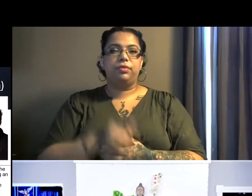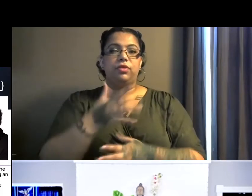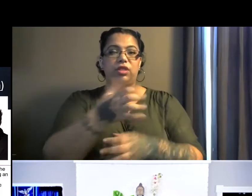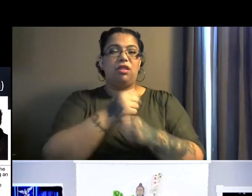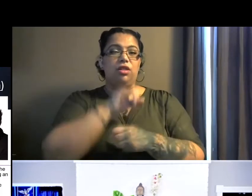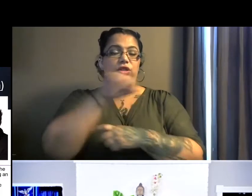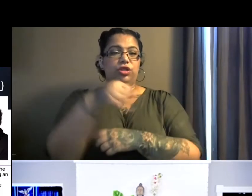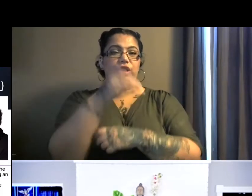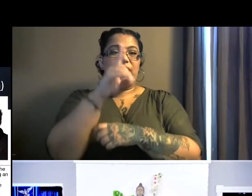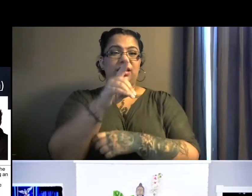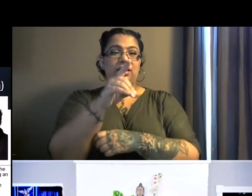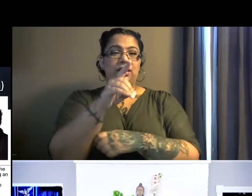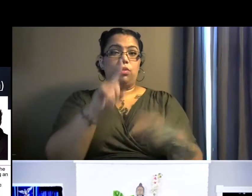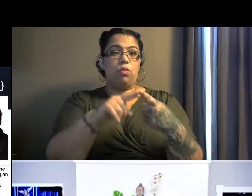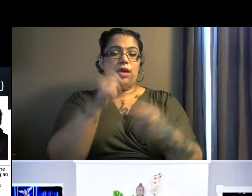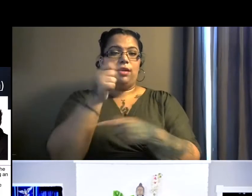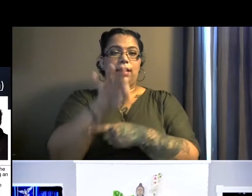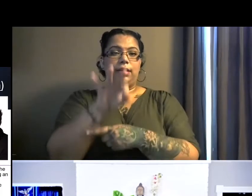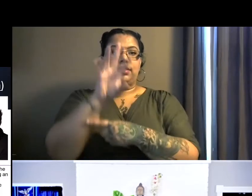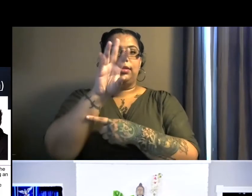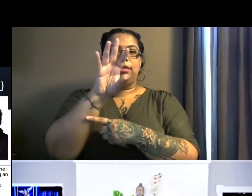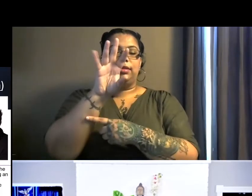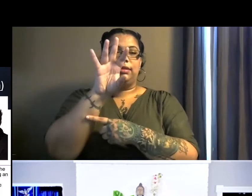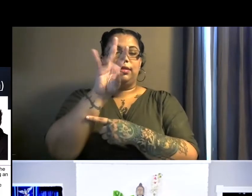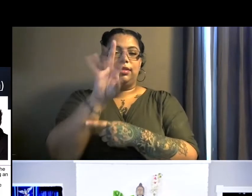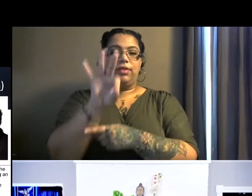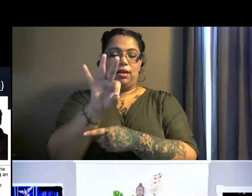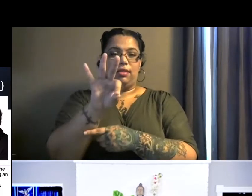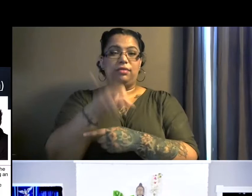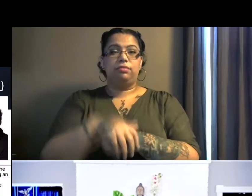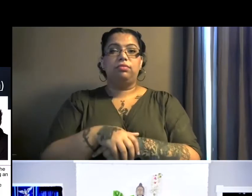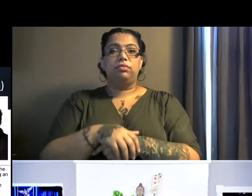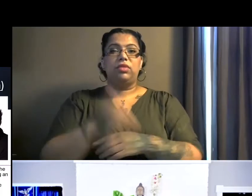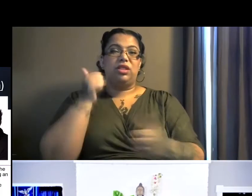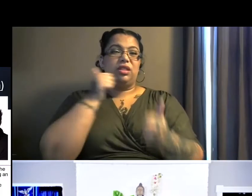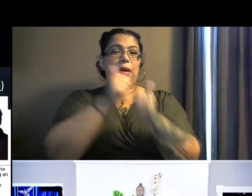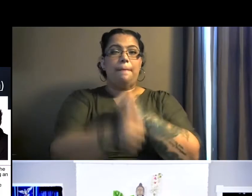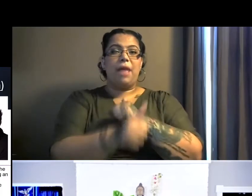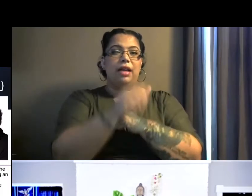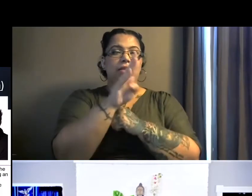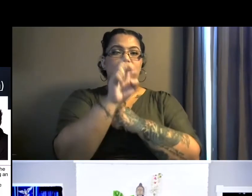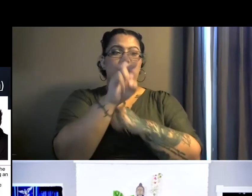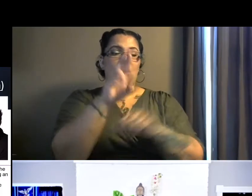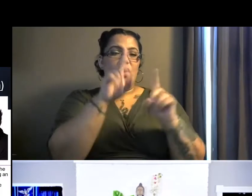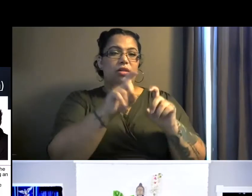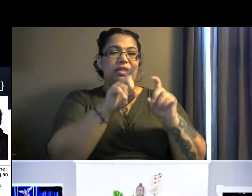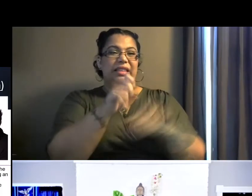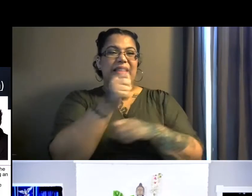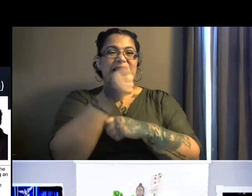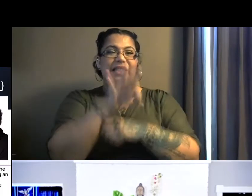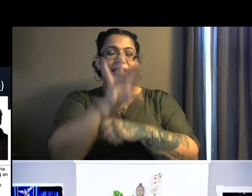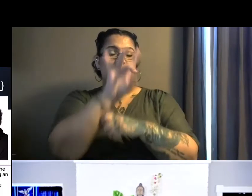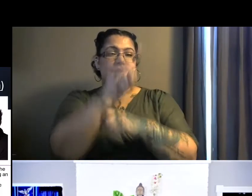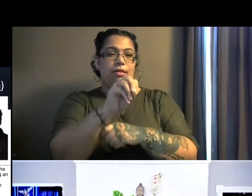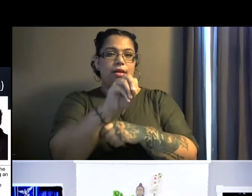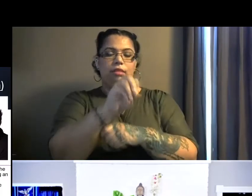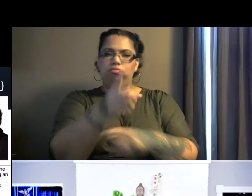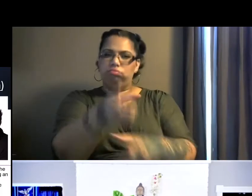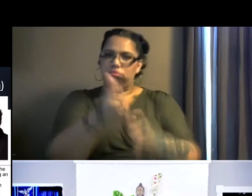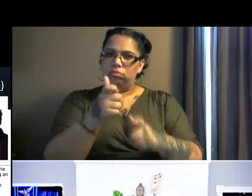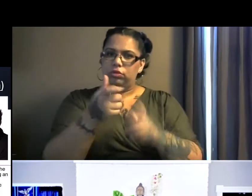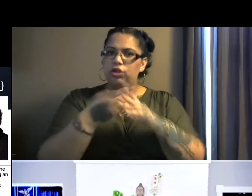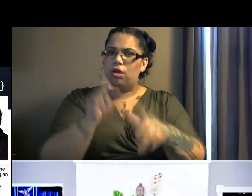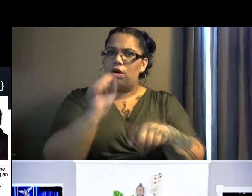in 79, passed the bar in 80, and immediately began work as an assistant